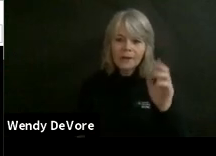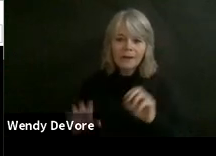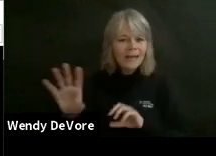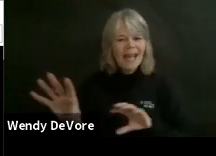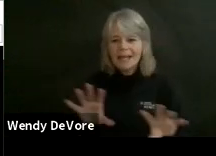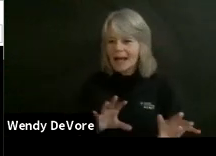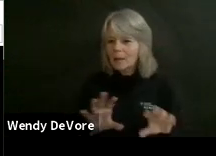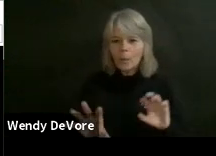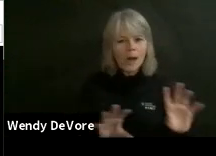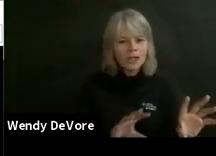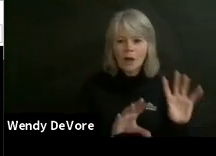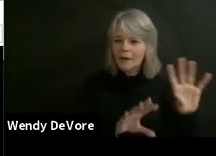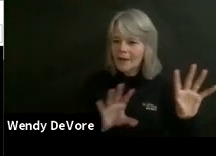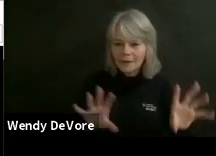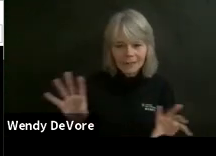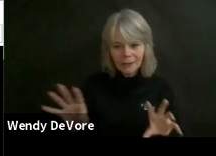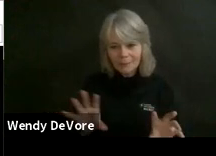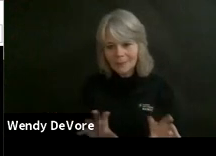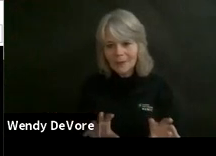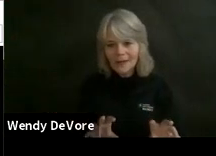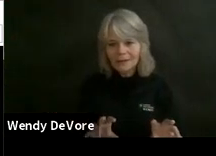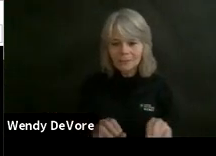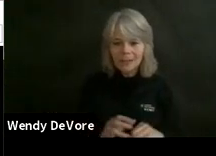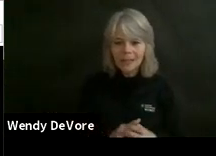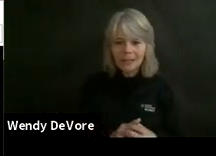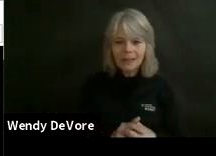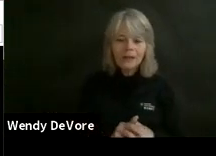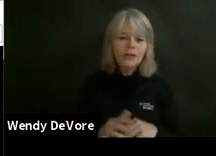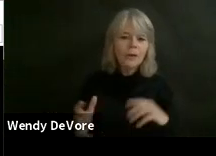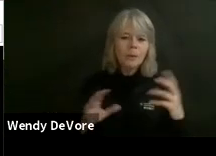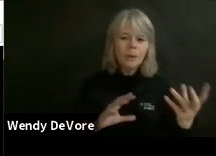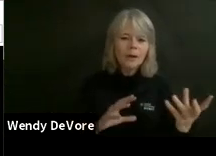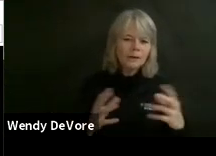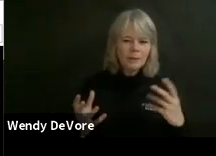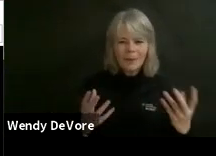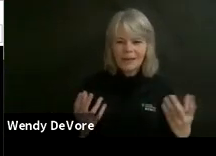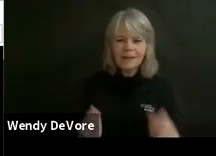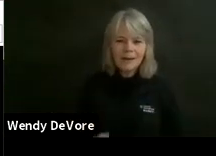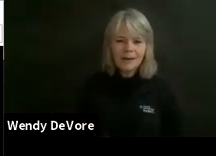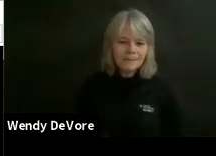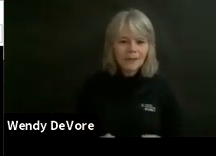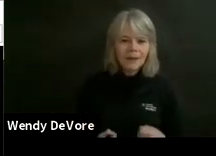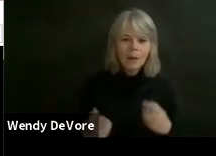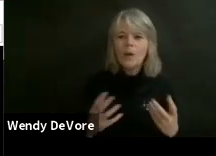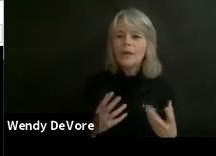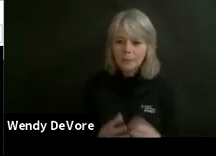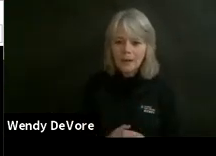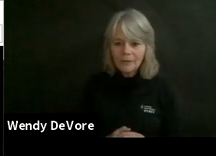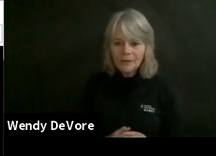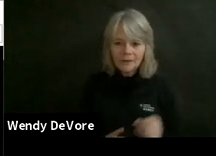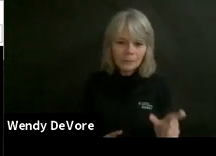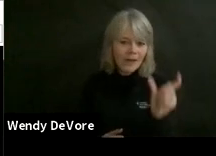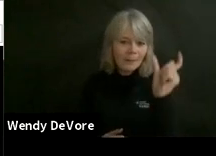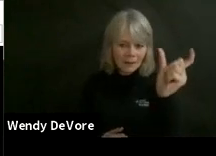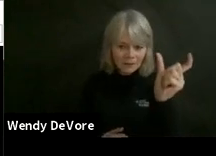interpreter and not watch all the other hearing people that are speaking. So it will depend on what their